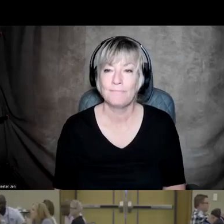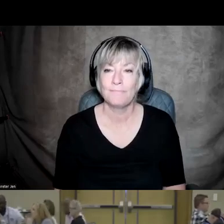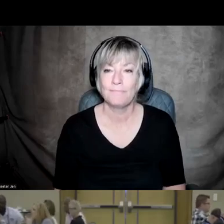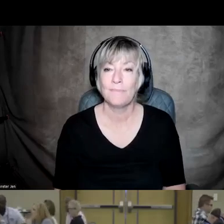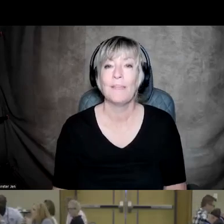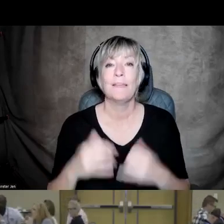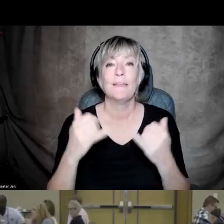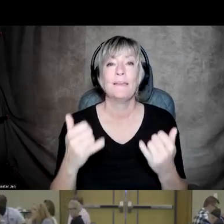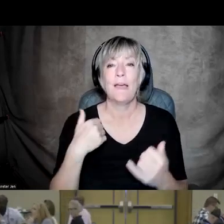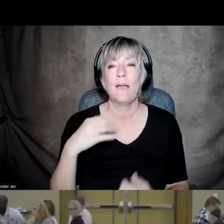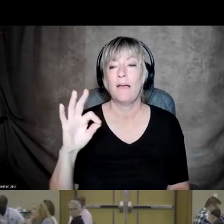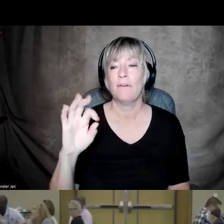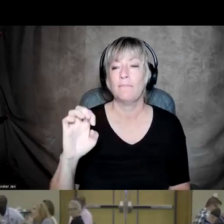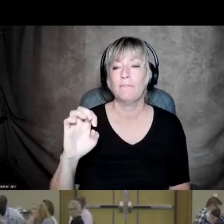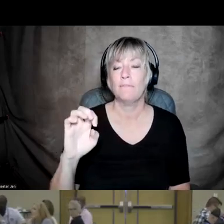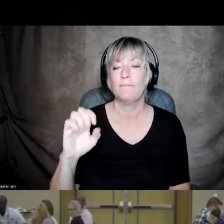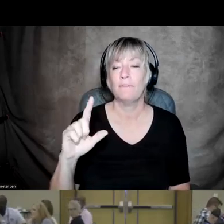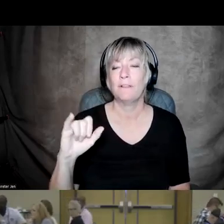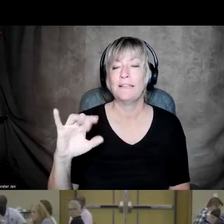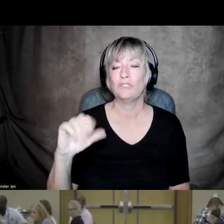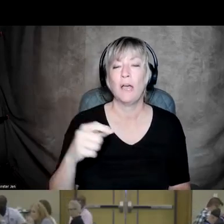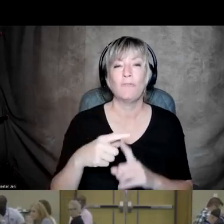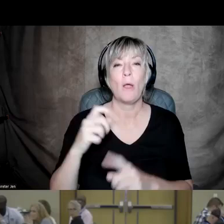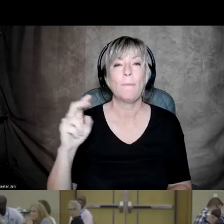And now we have Felicia from North Carolina.